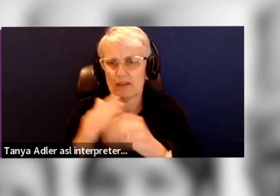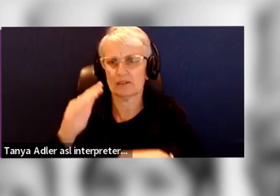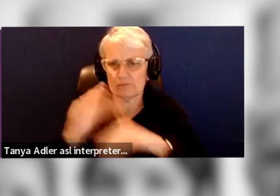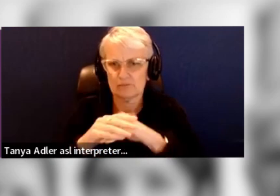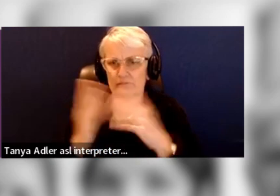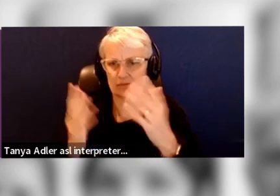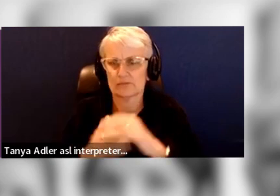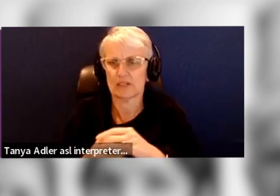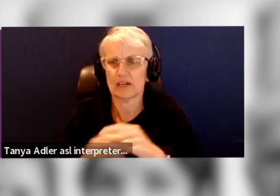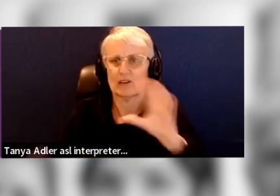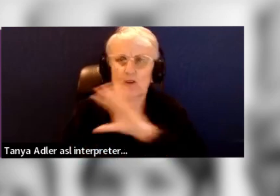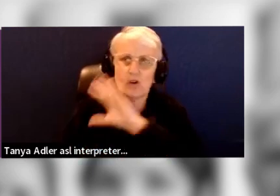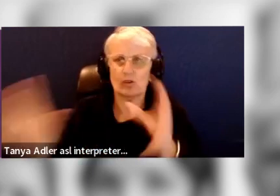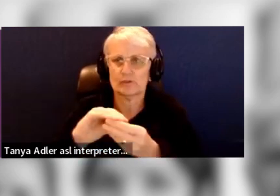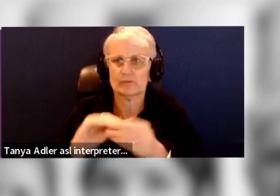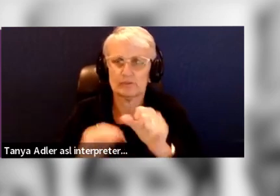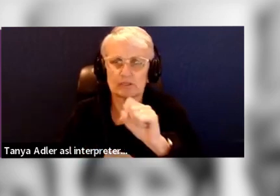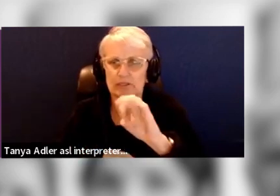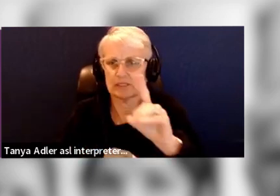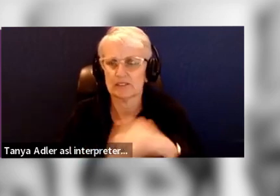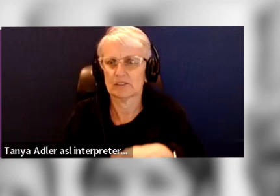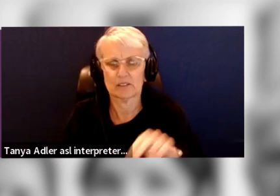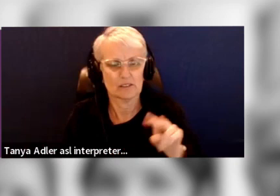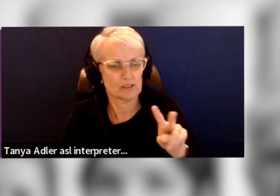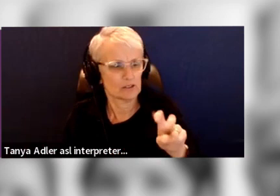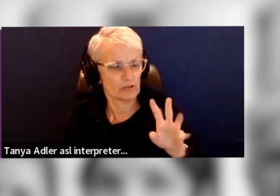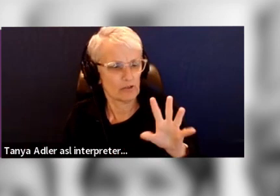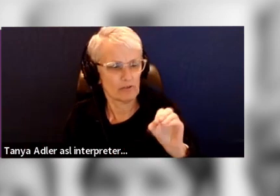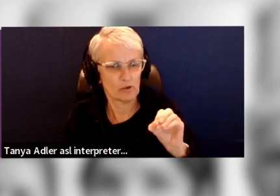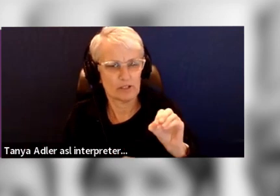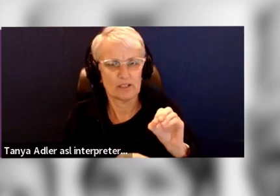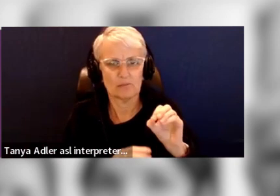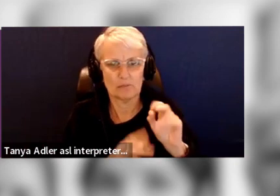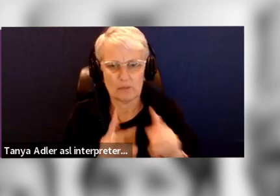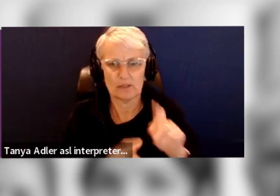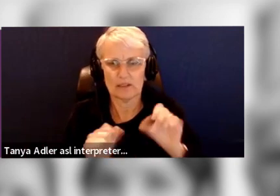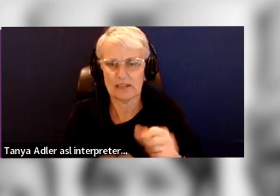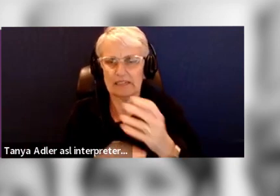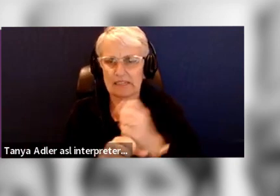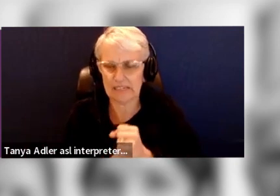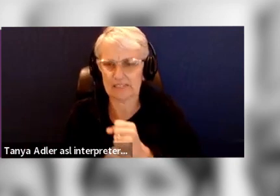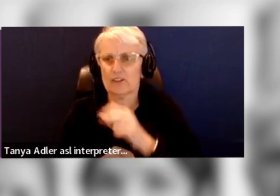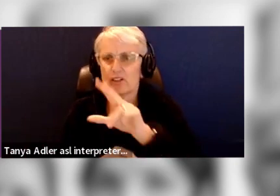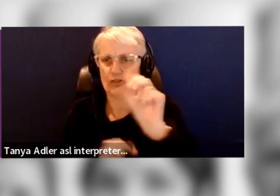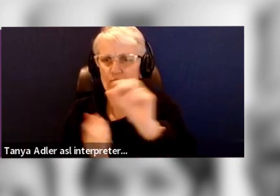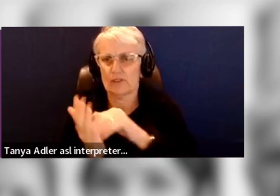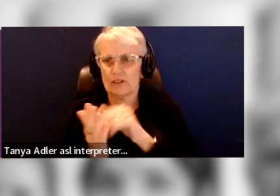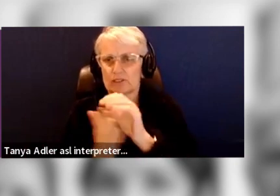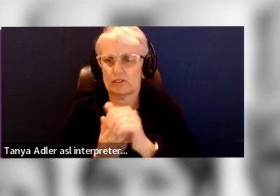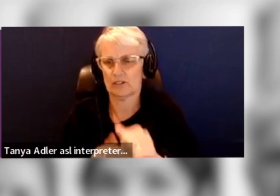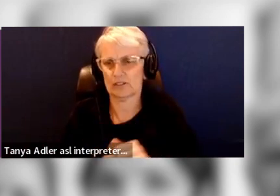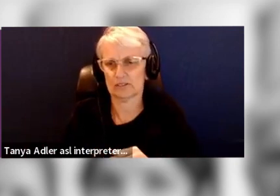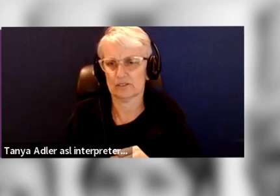seed funding we have in total. So only 240 people can receive $30,000 total in the program